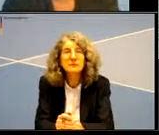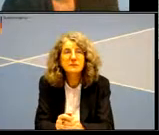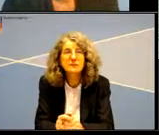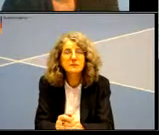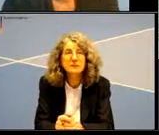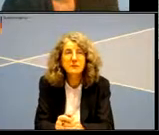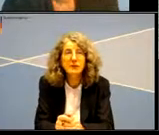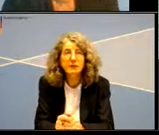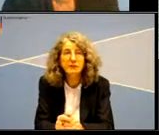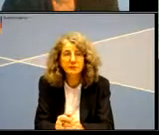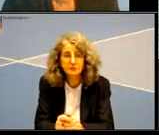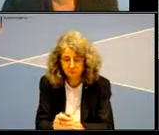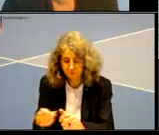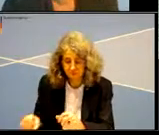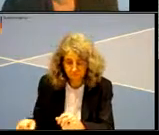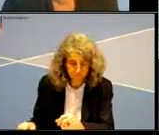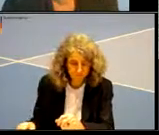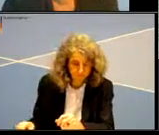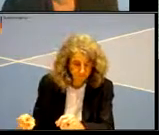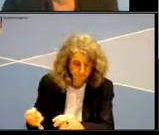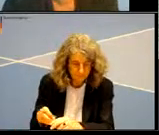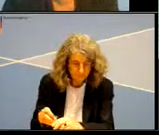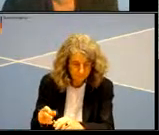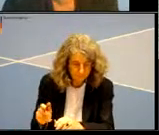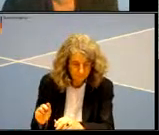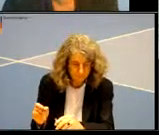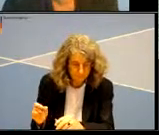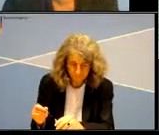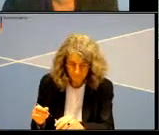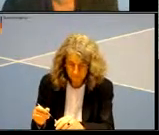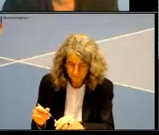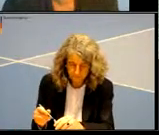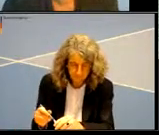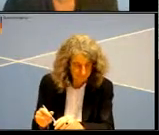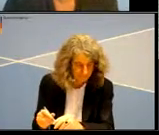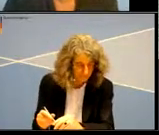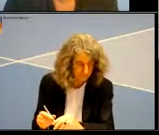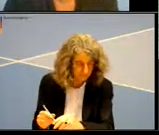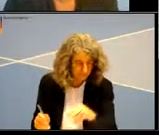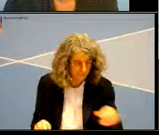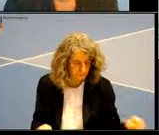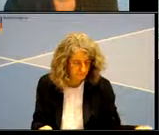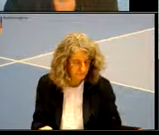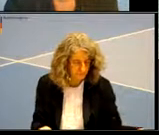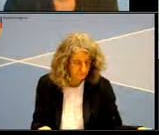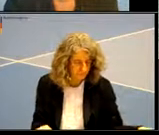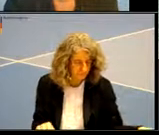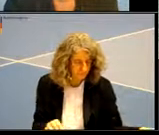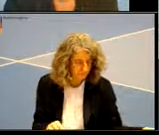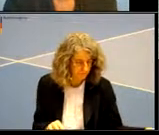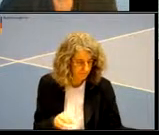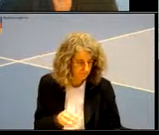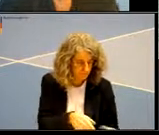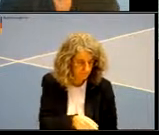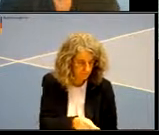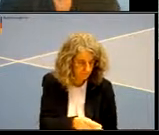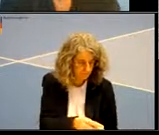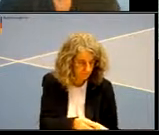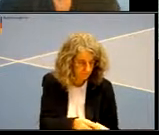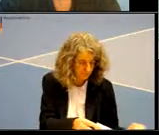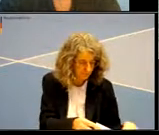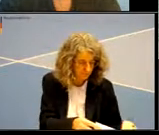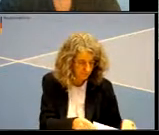you call it, that there is really the concept of inclusiveness is at the center of attention of policymakers, because